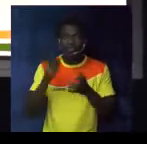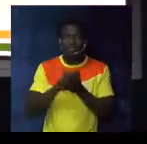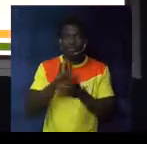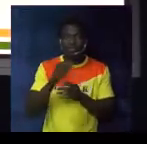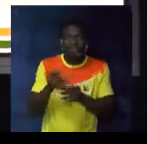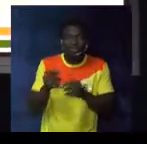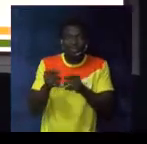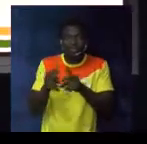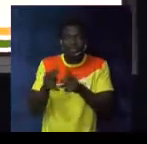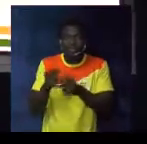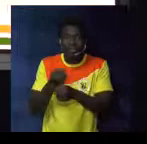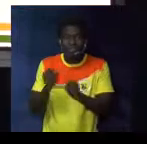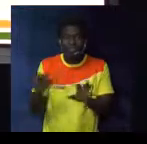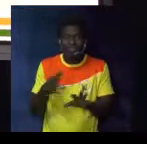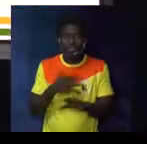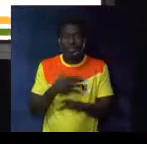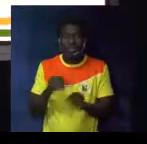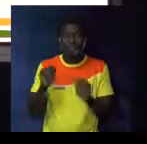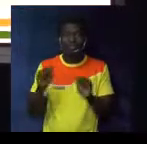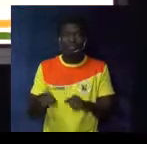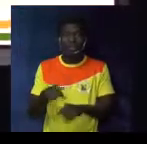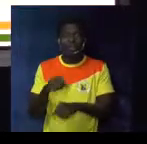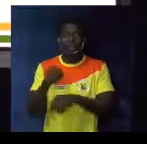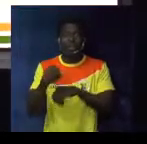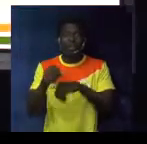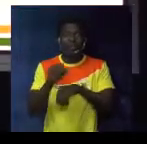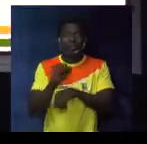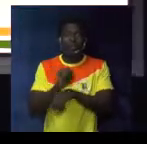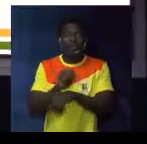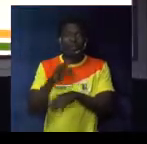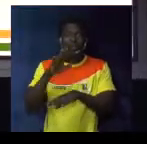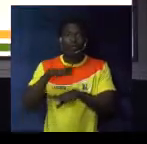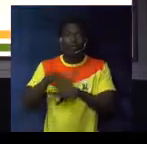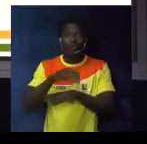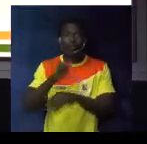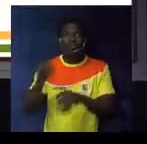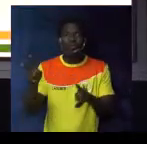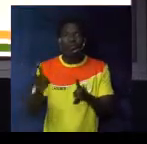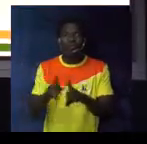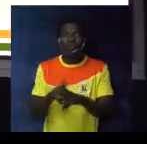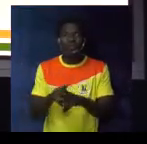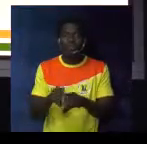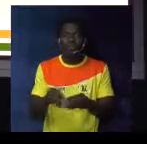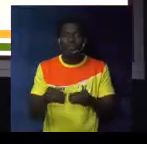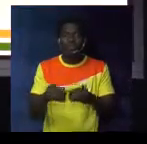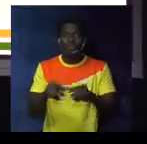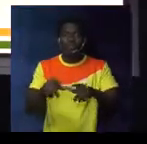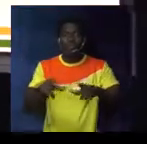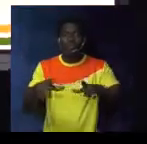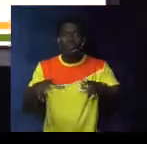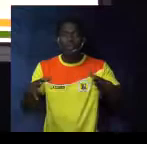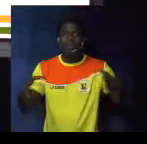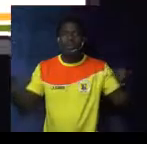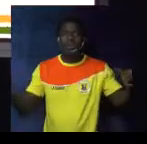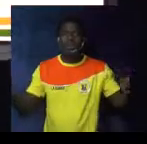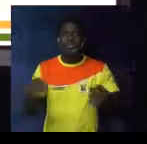faster, safer, and can work on a very large area of land.